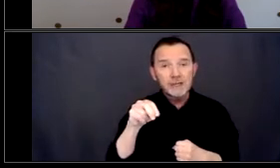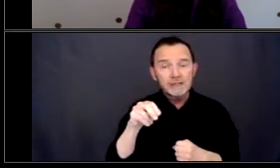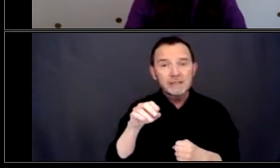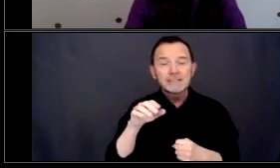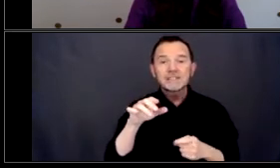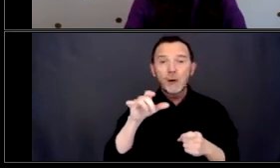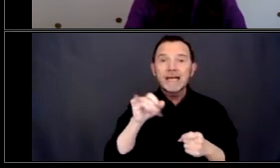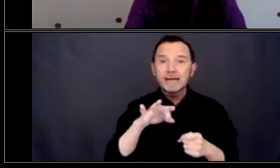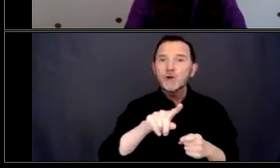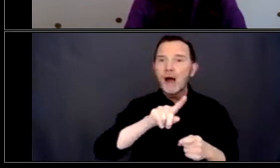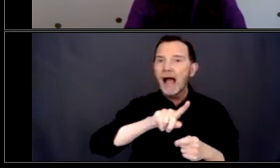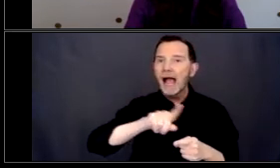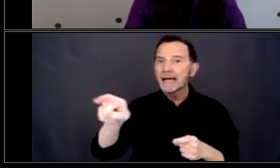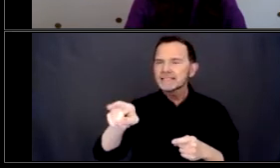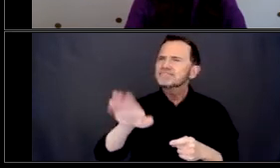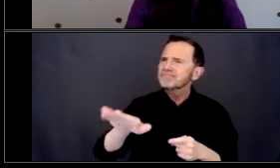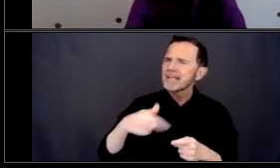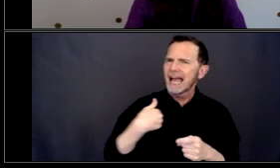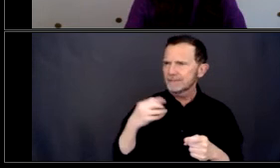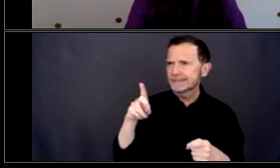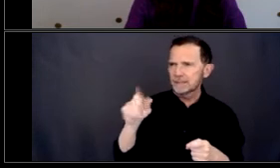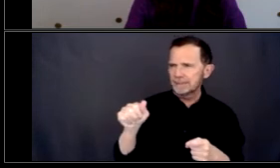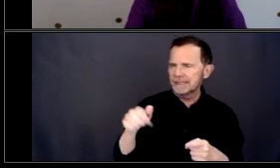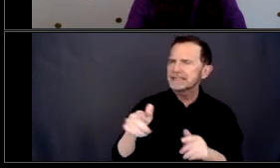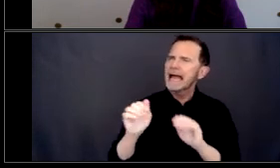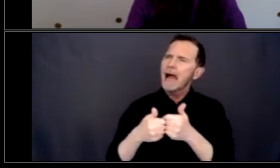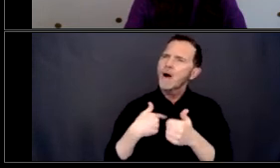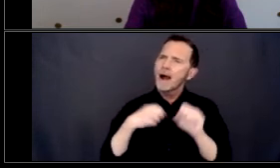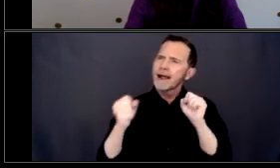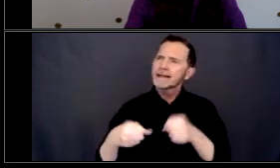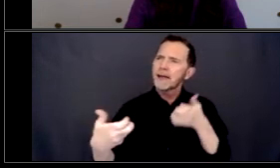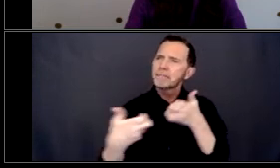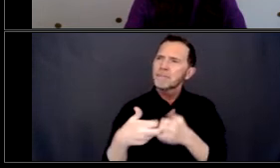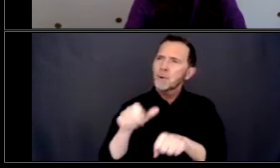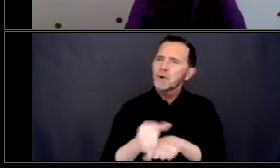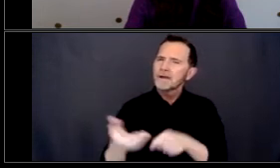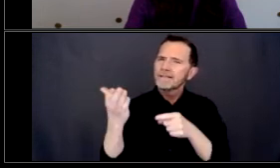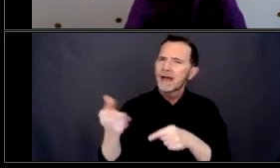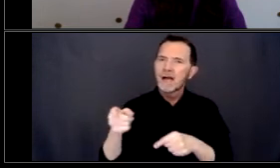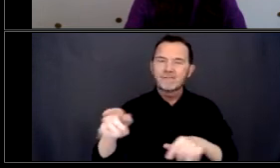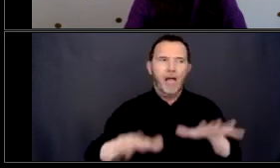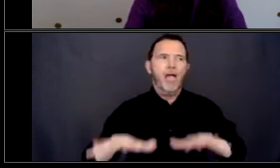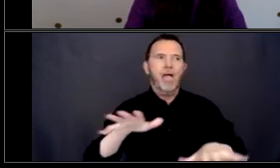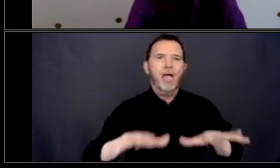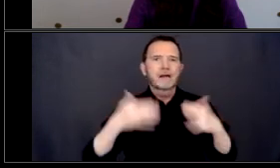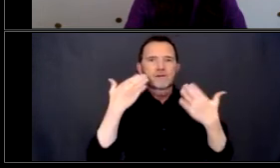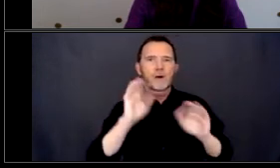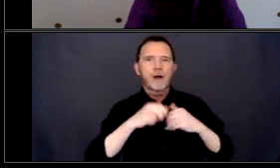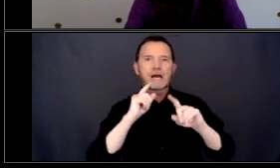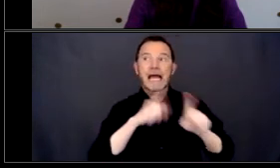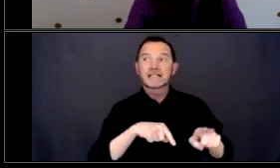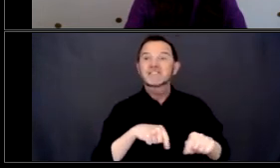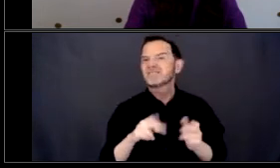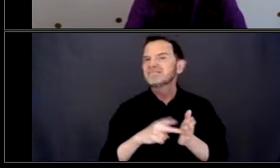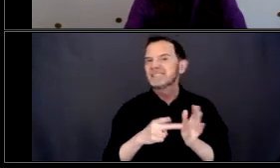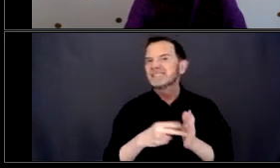they probably don't, right? And if you are already working at a place and you're wondering whether or not you should